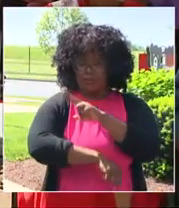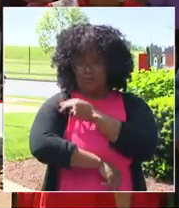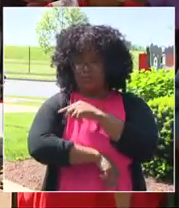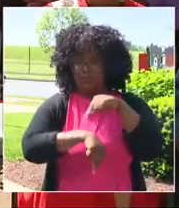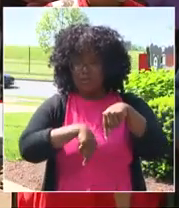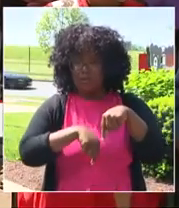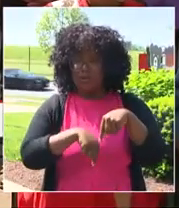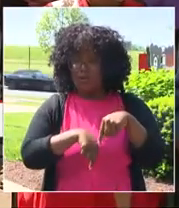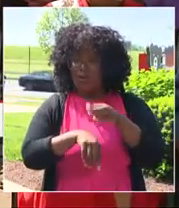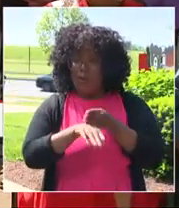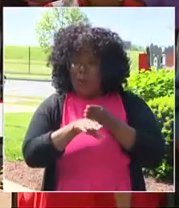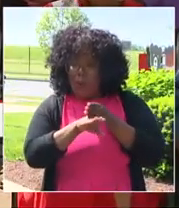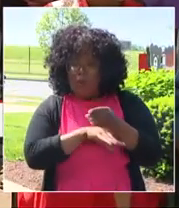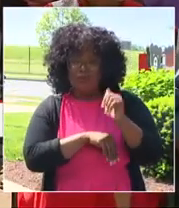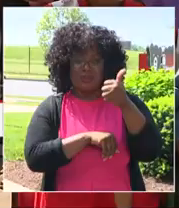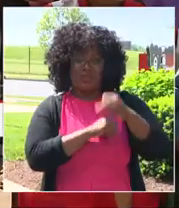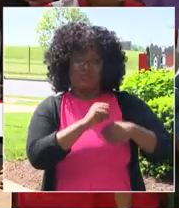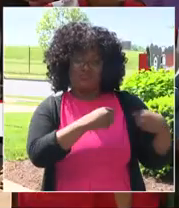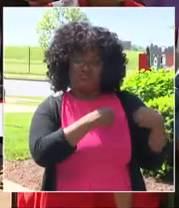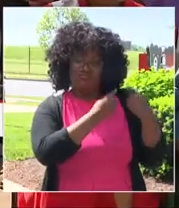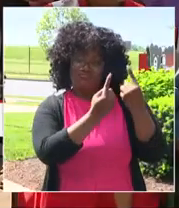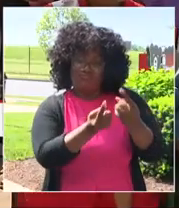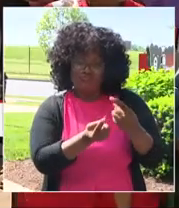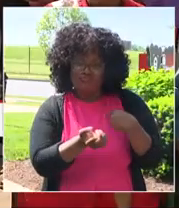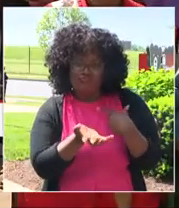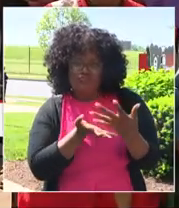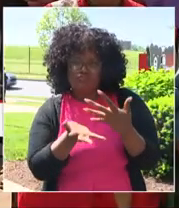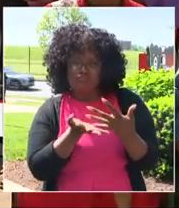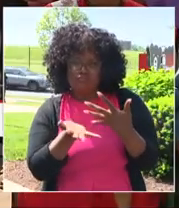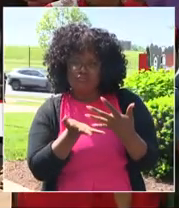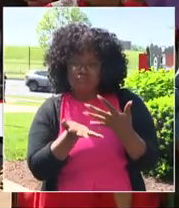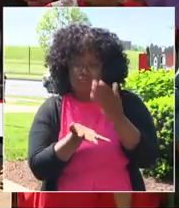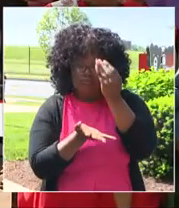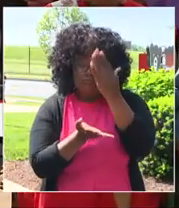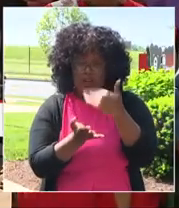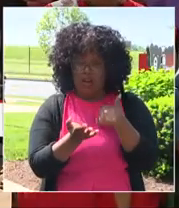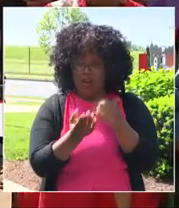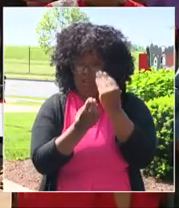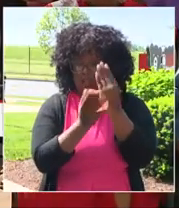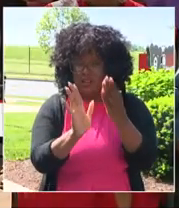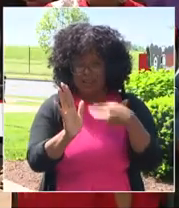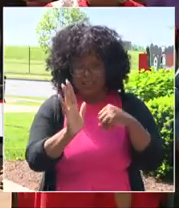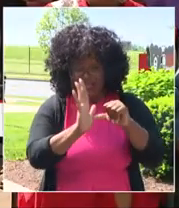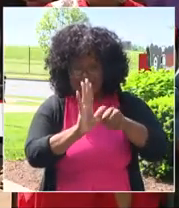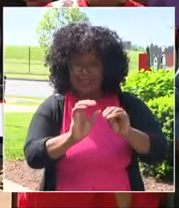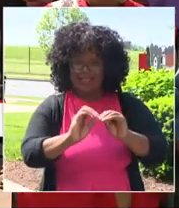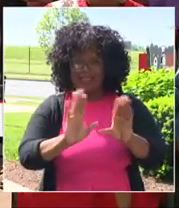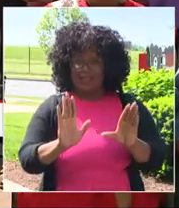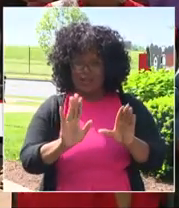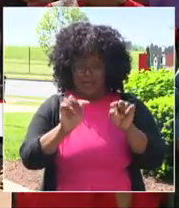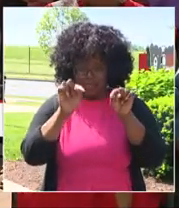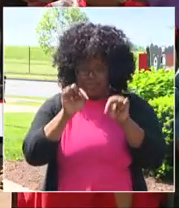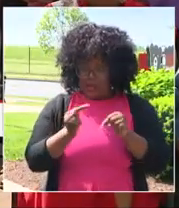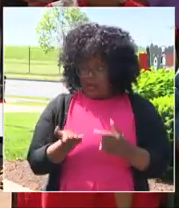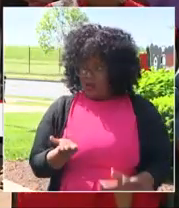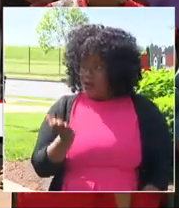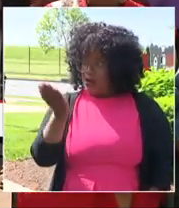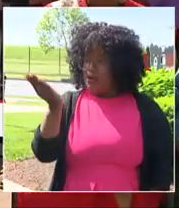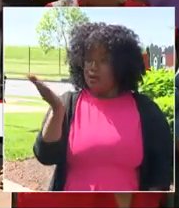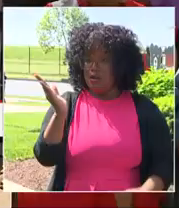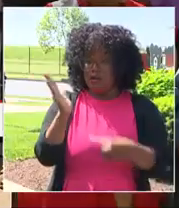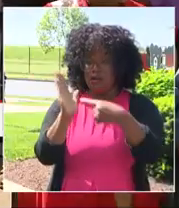can tell you without hesitation that this is the most concerning threat to children's